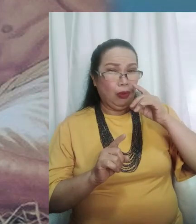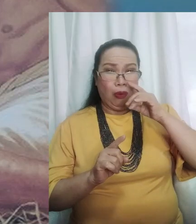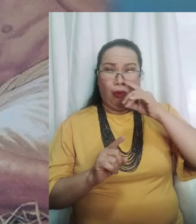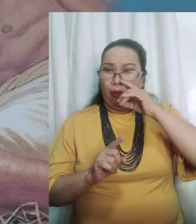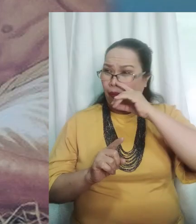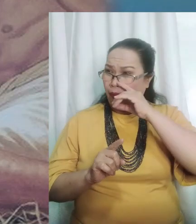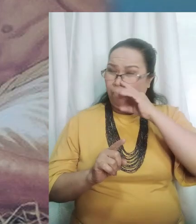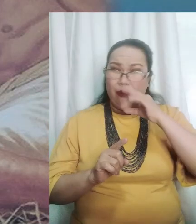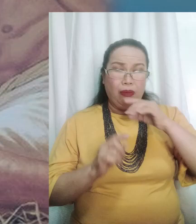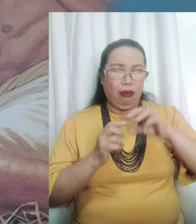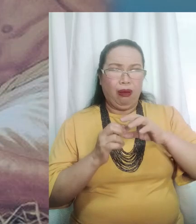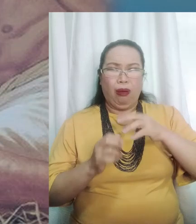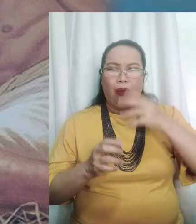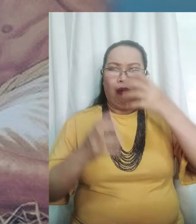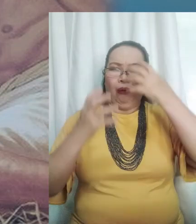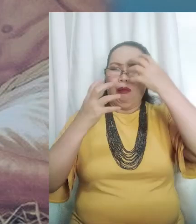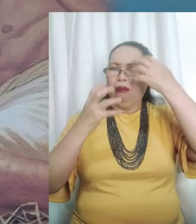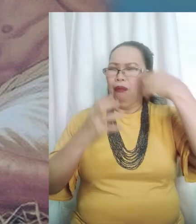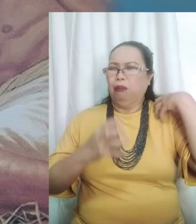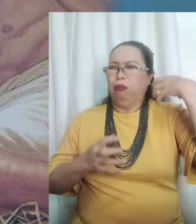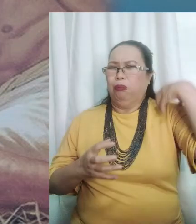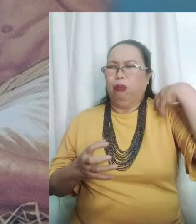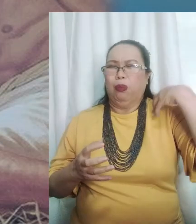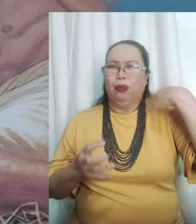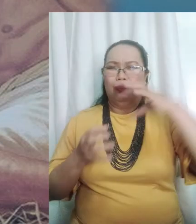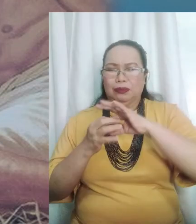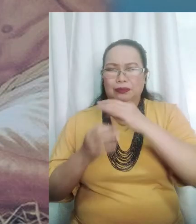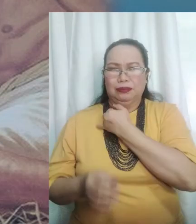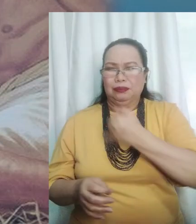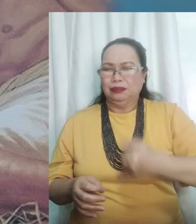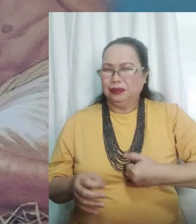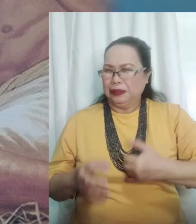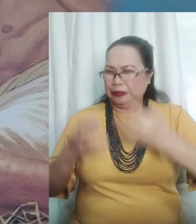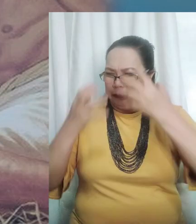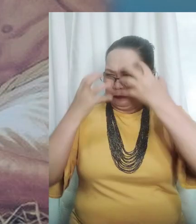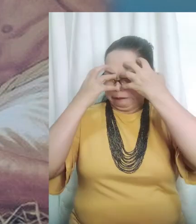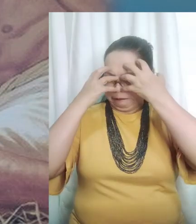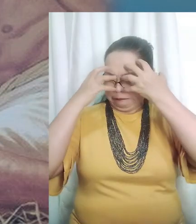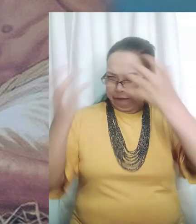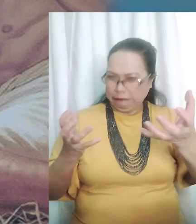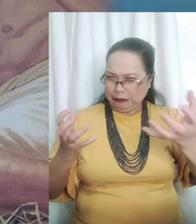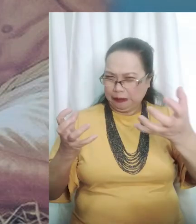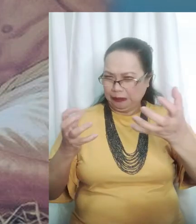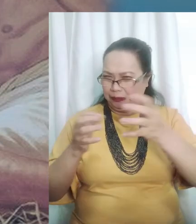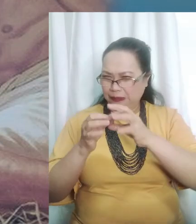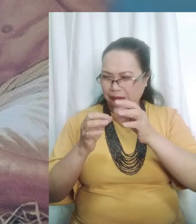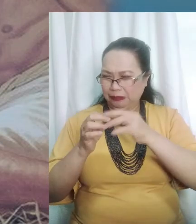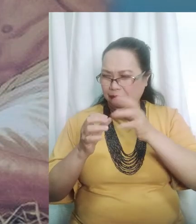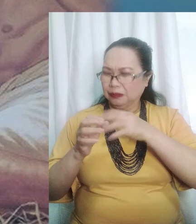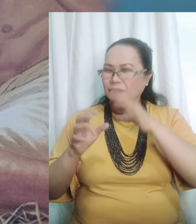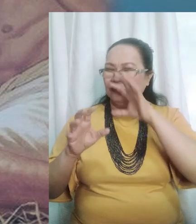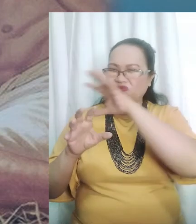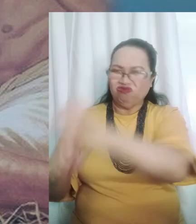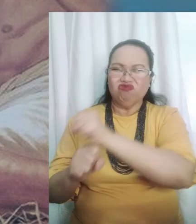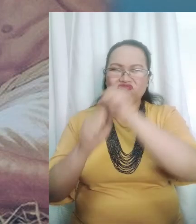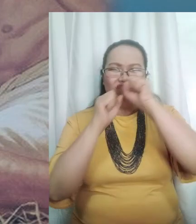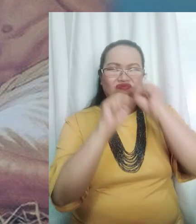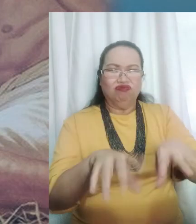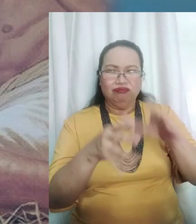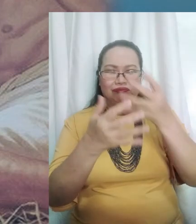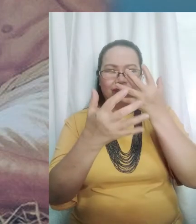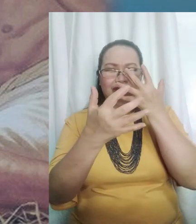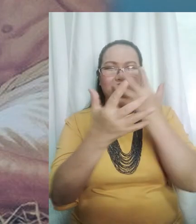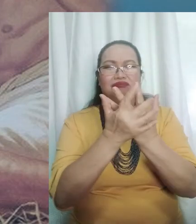with anger. Joseph's master took him and put him in prison, the place where the king's